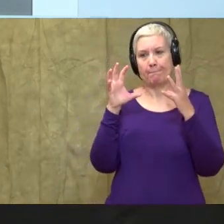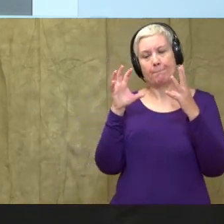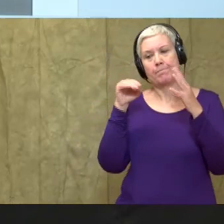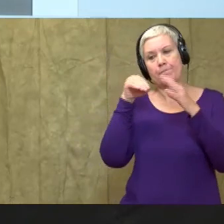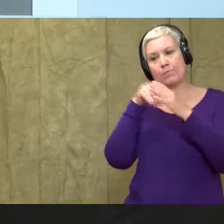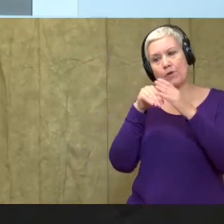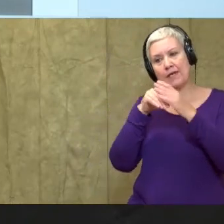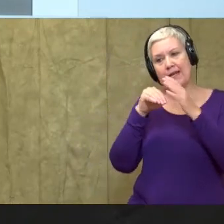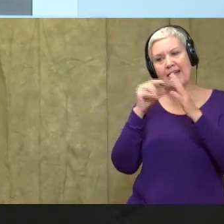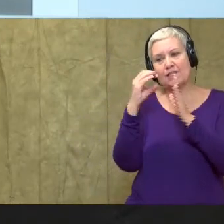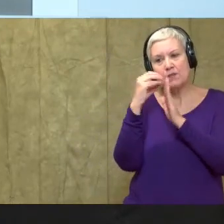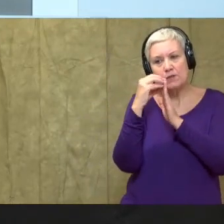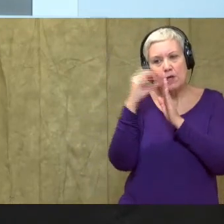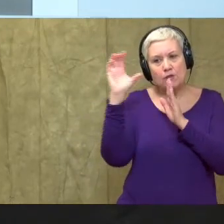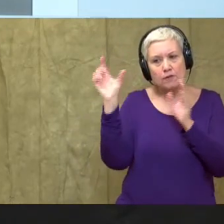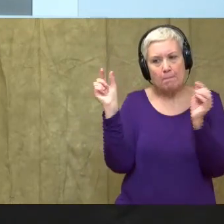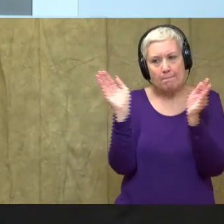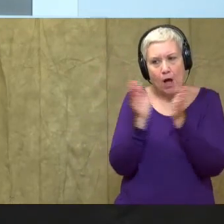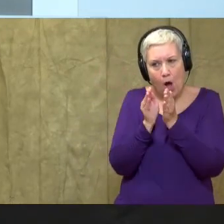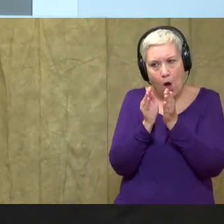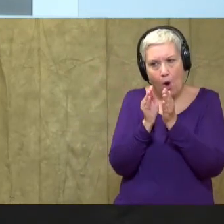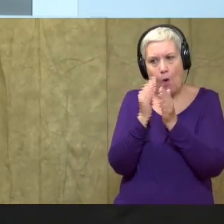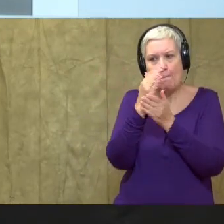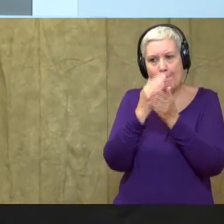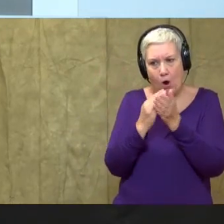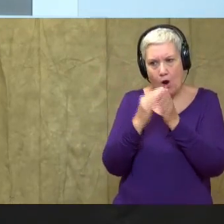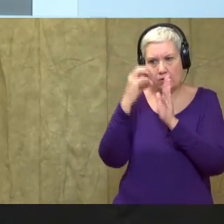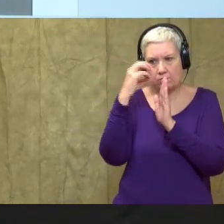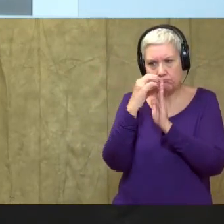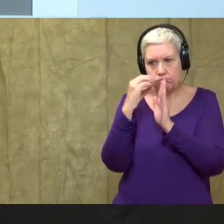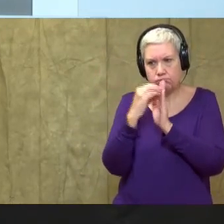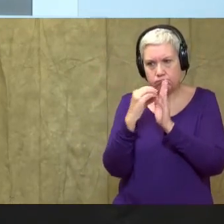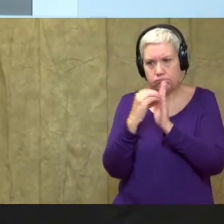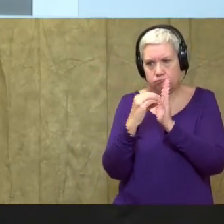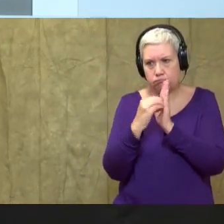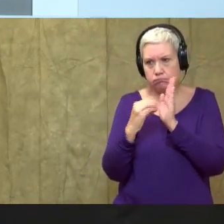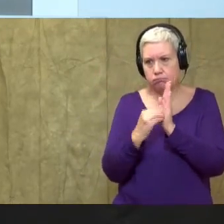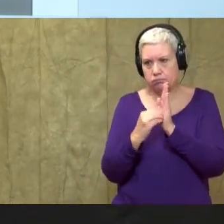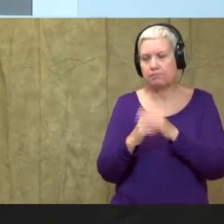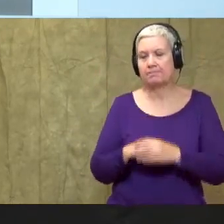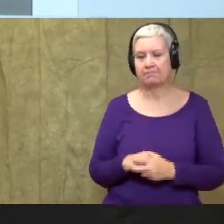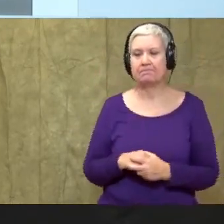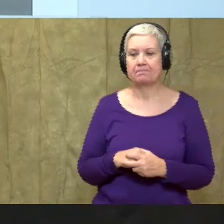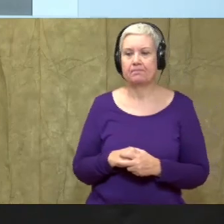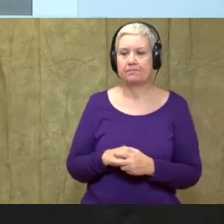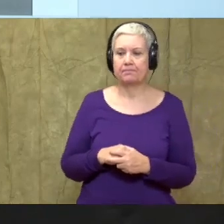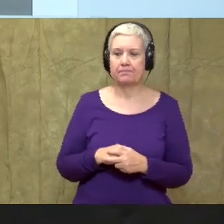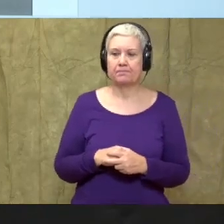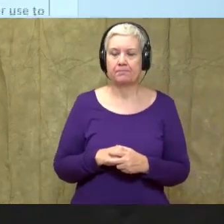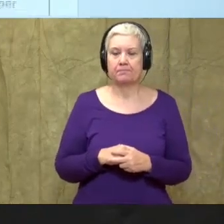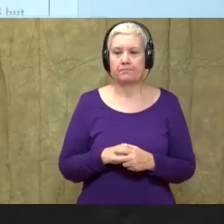into manageable chunks that you know that you have been able to break it down.